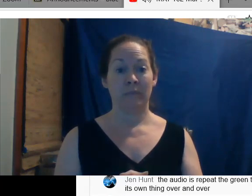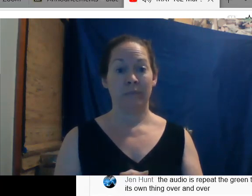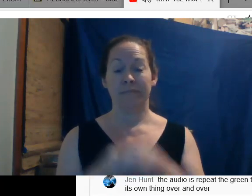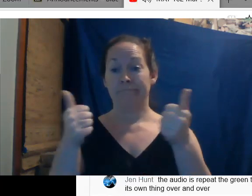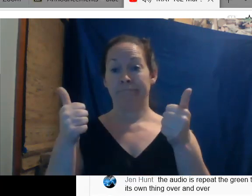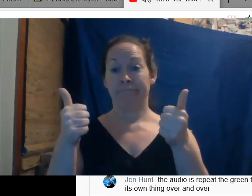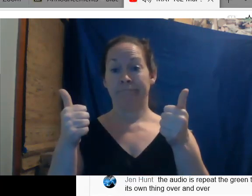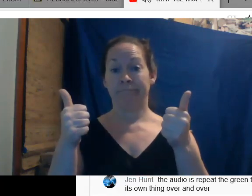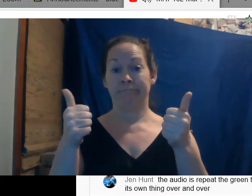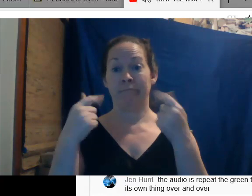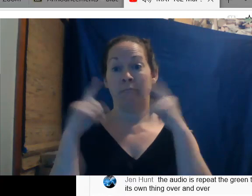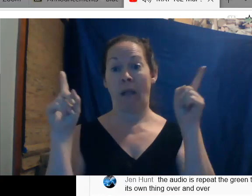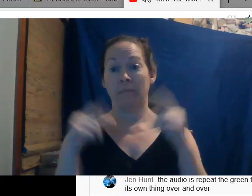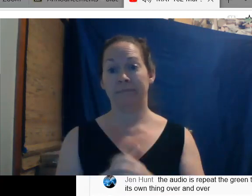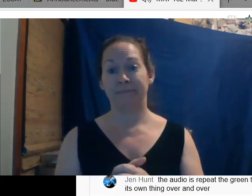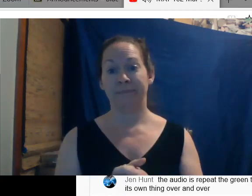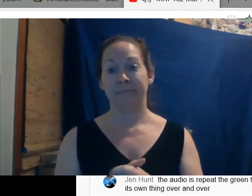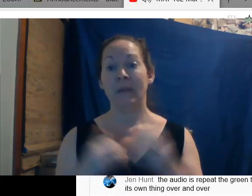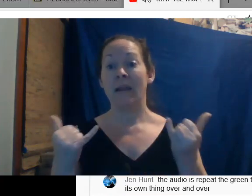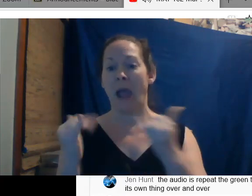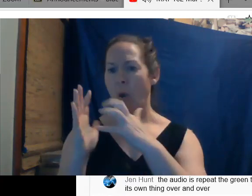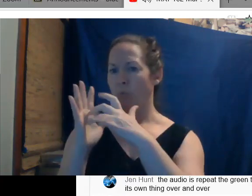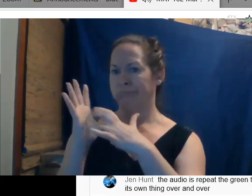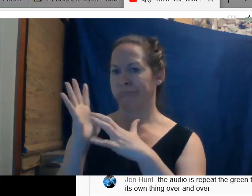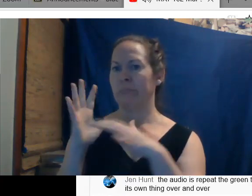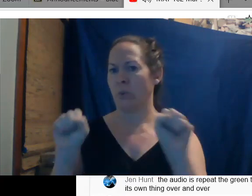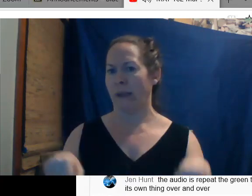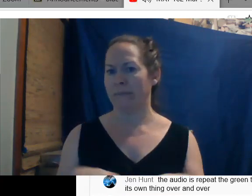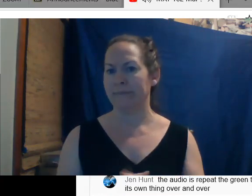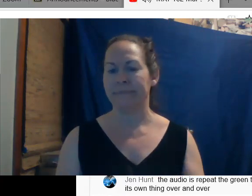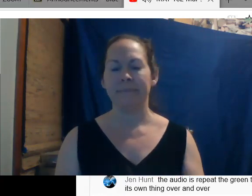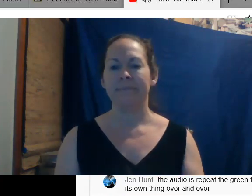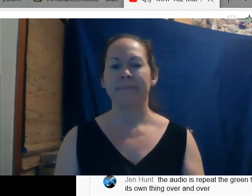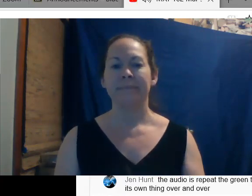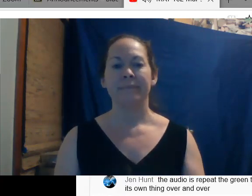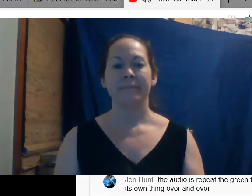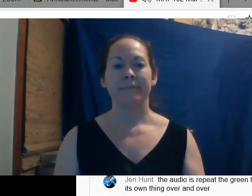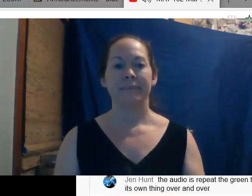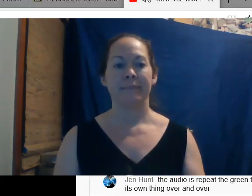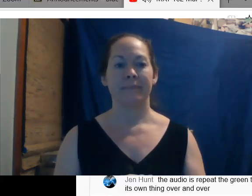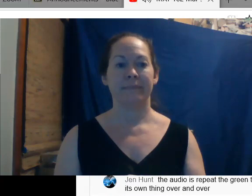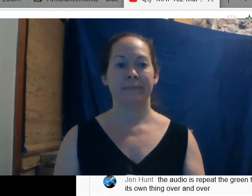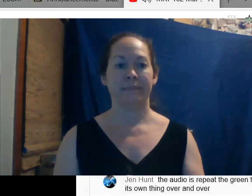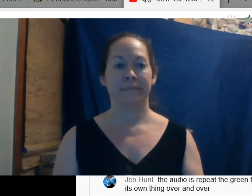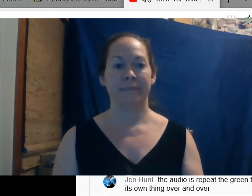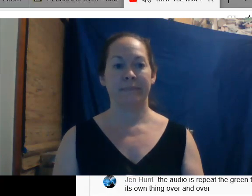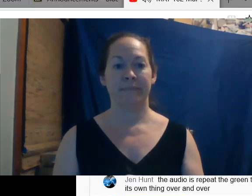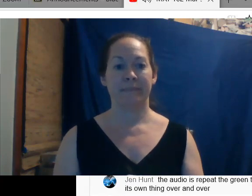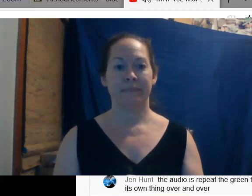725. Now I've got it. We can do this on a calculator. That's fine. But the algorithm of focusing